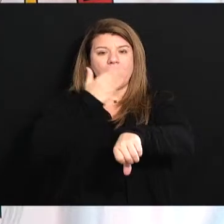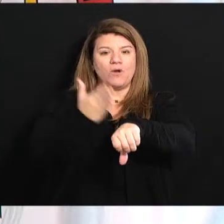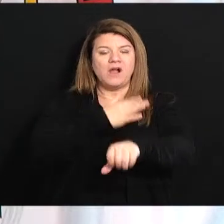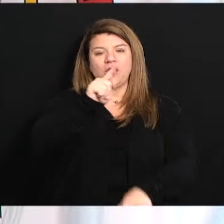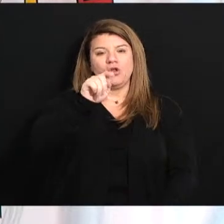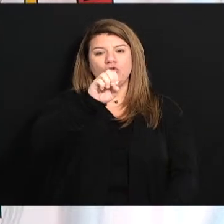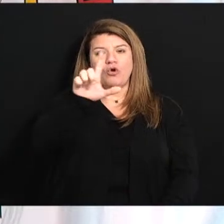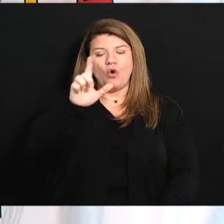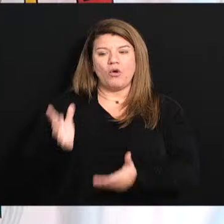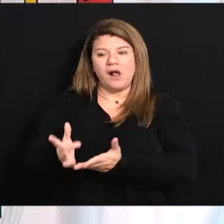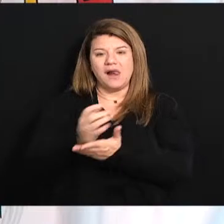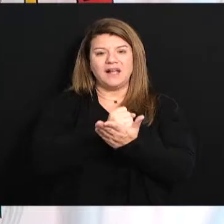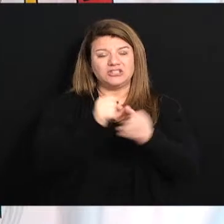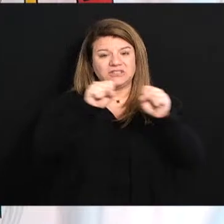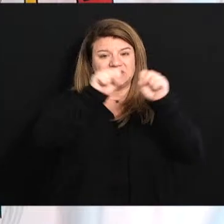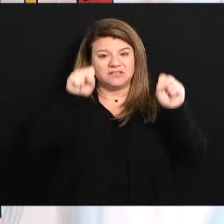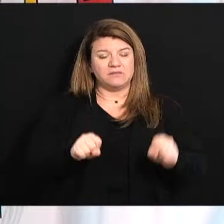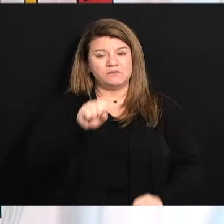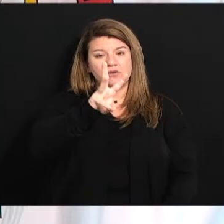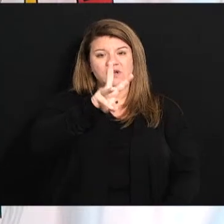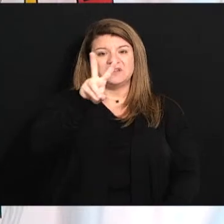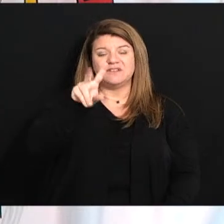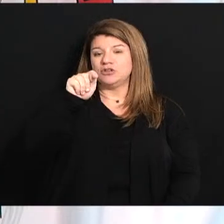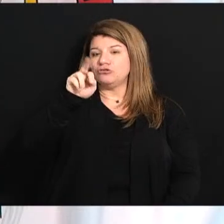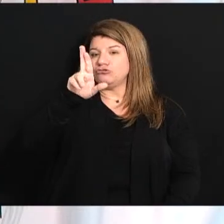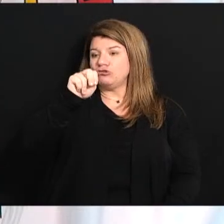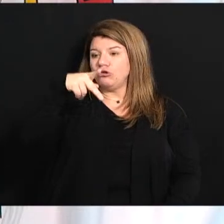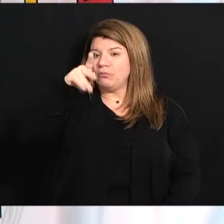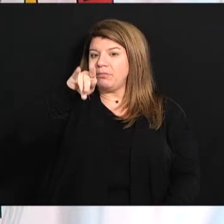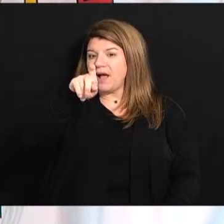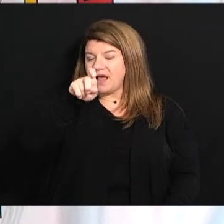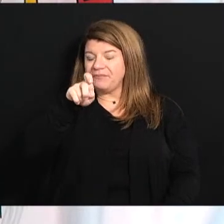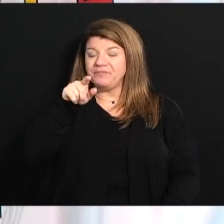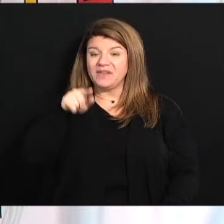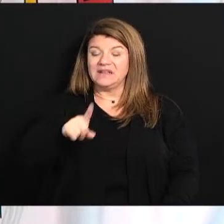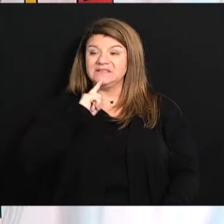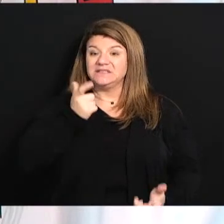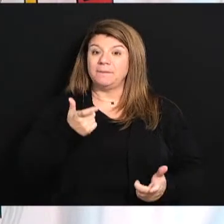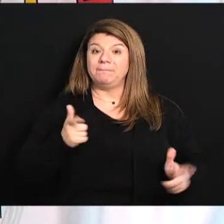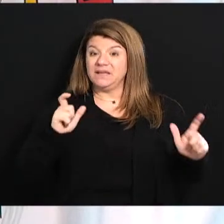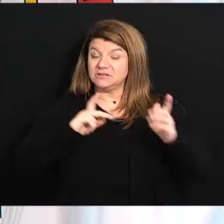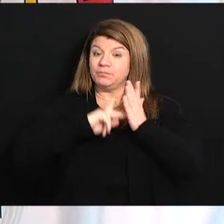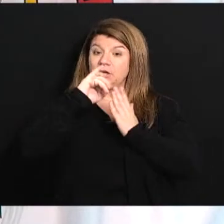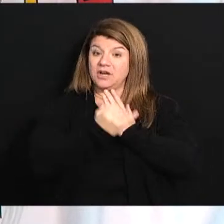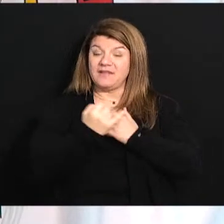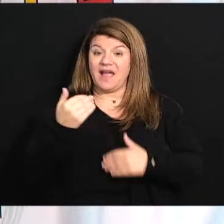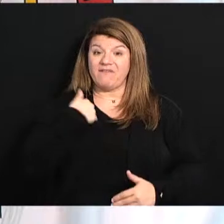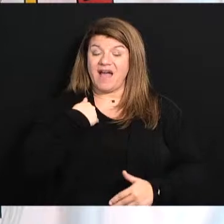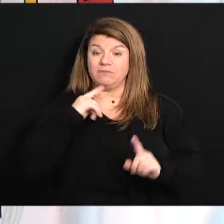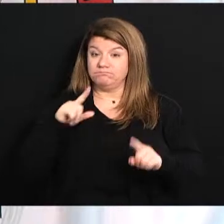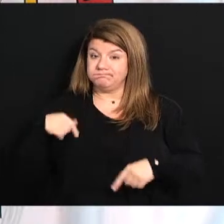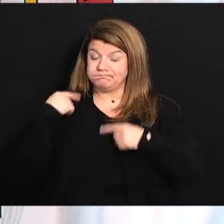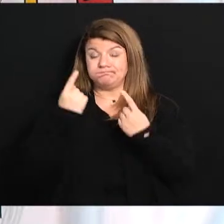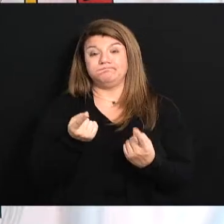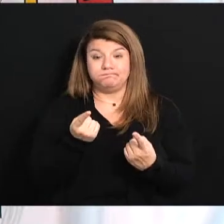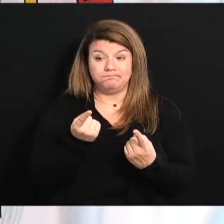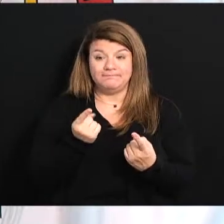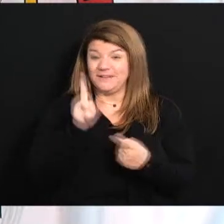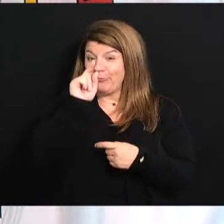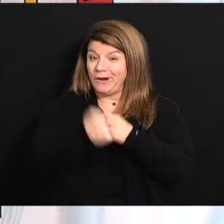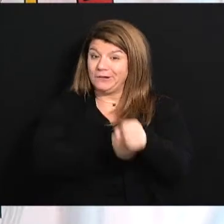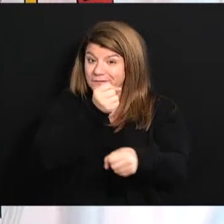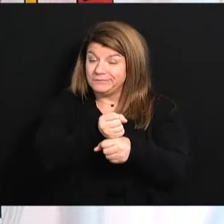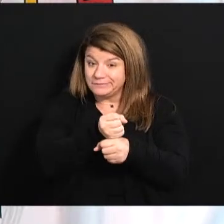collection system on the West Virginia Turnpike. And this is the biggest project they've had like this on the West Virginia Turnpike in 20